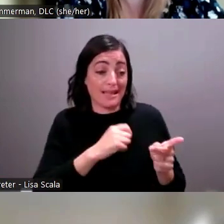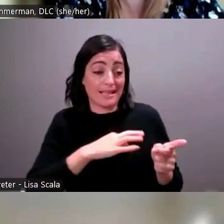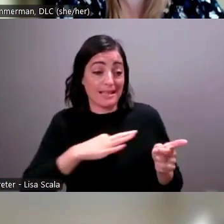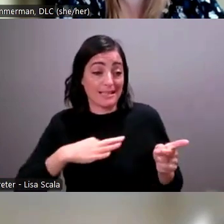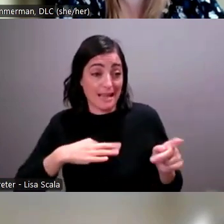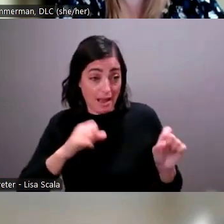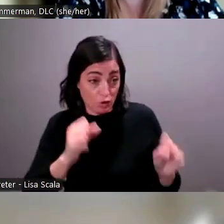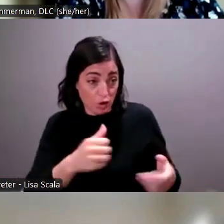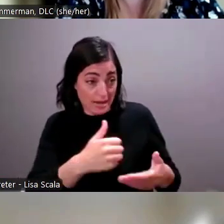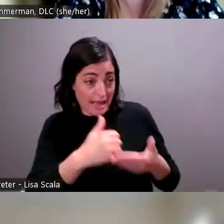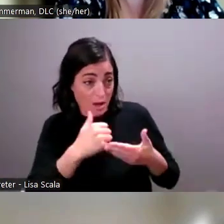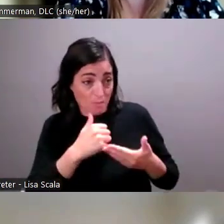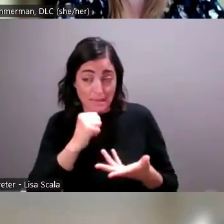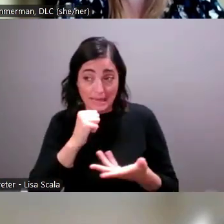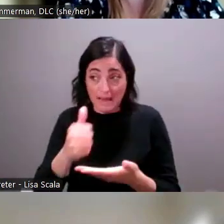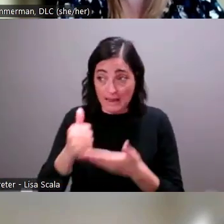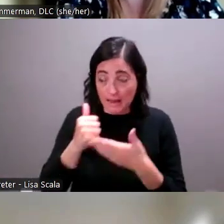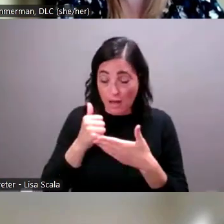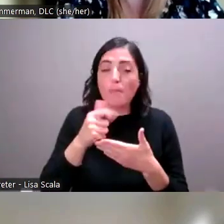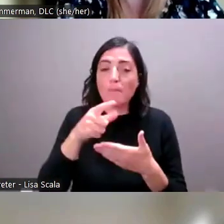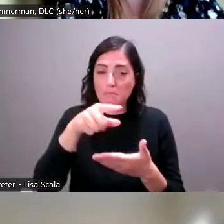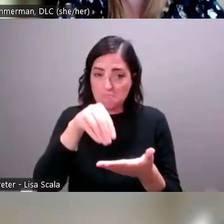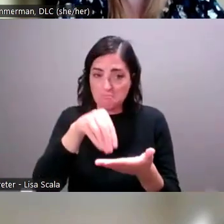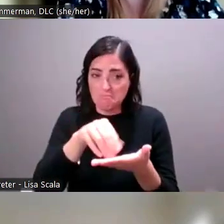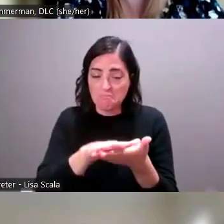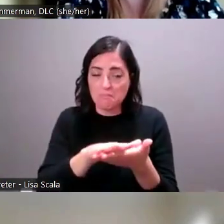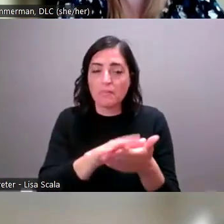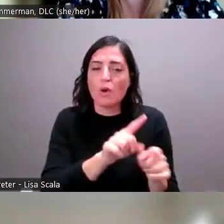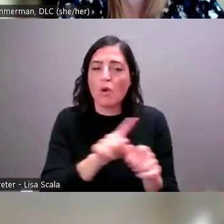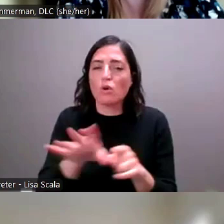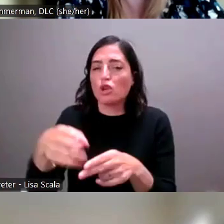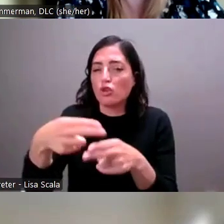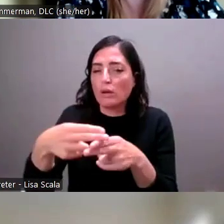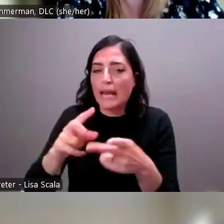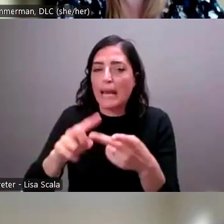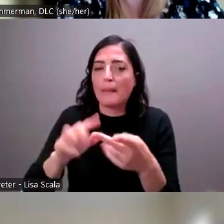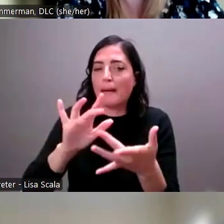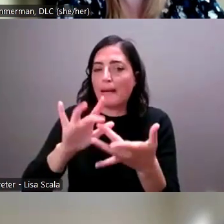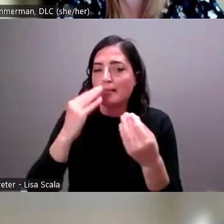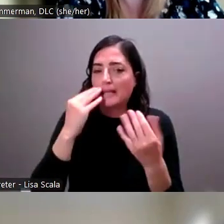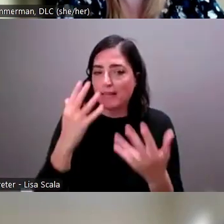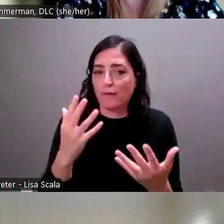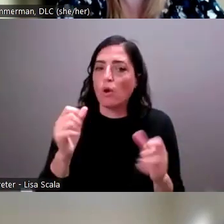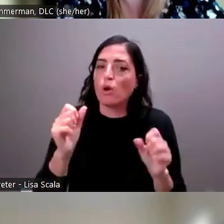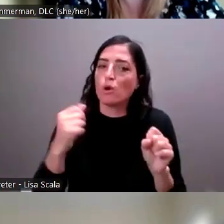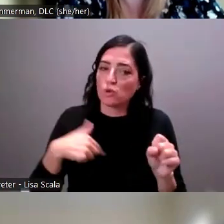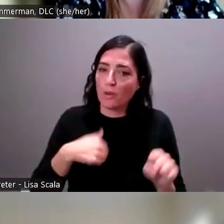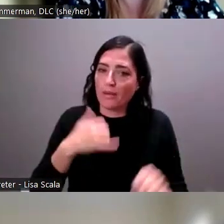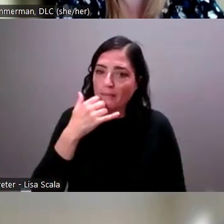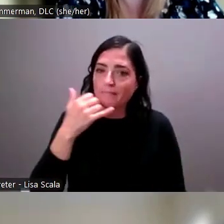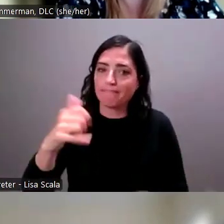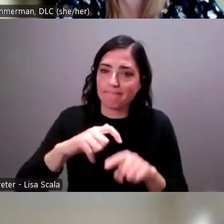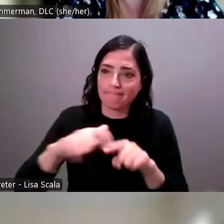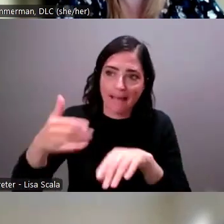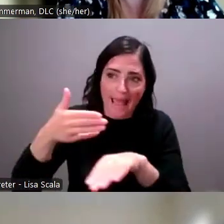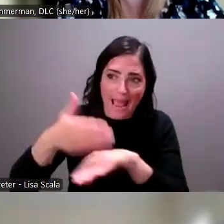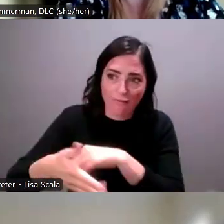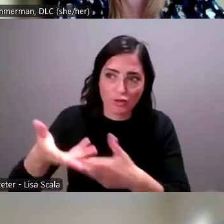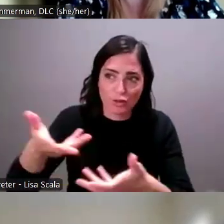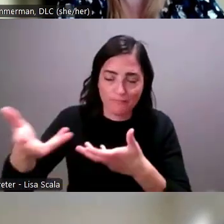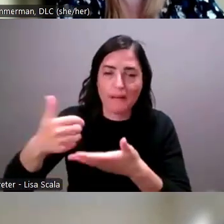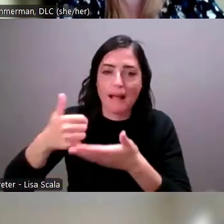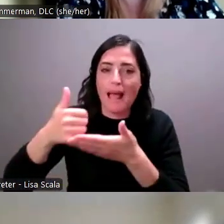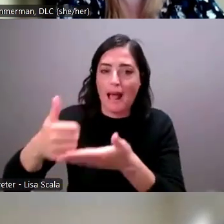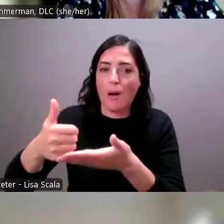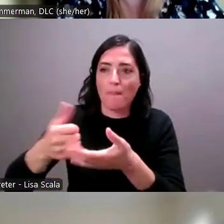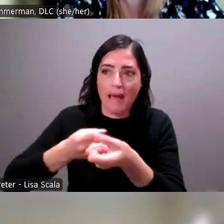staff were able to help you. And also your name and contact info so that we can get in touch with you afterwards and